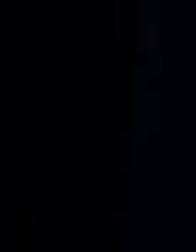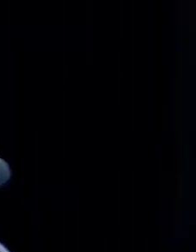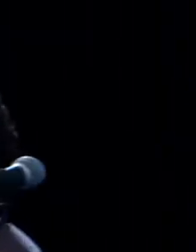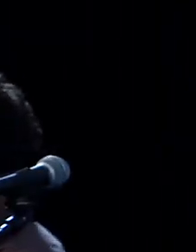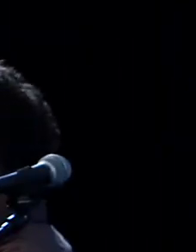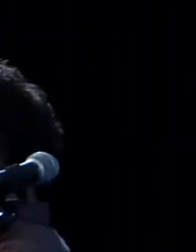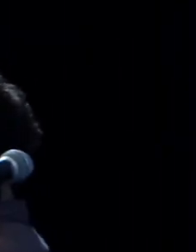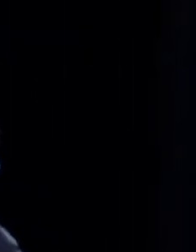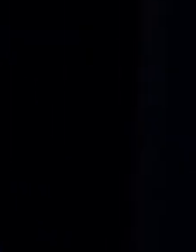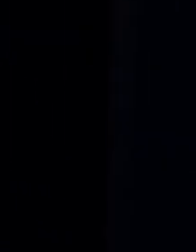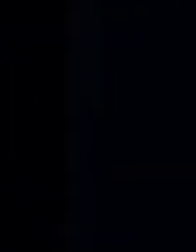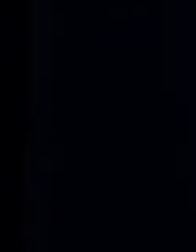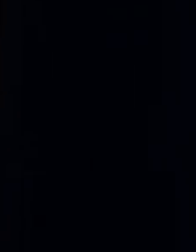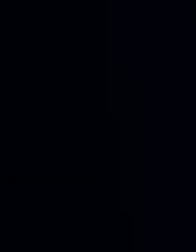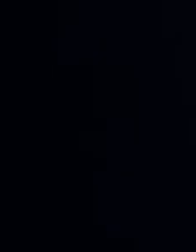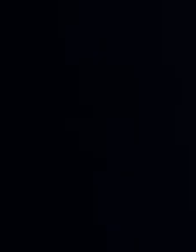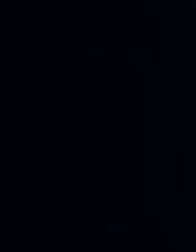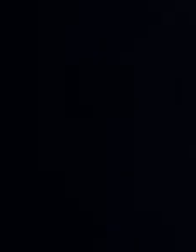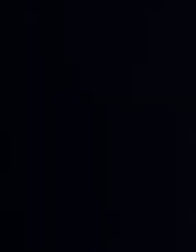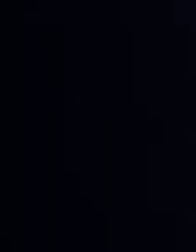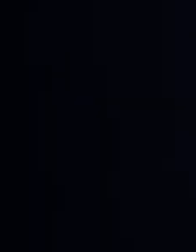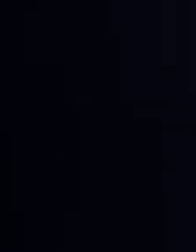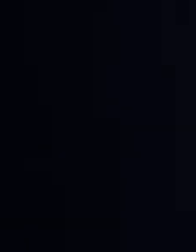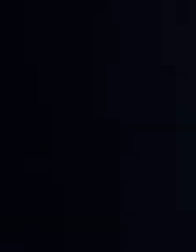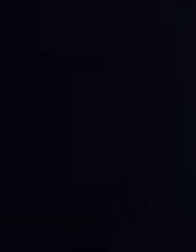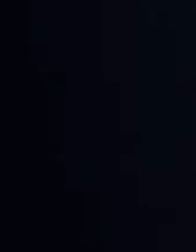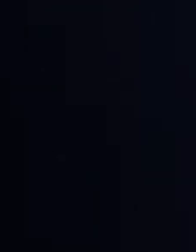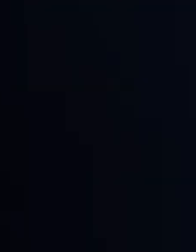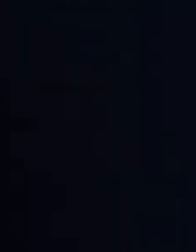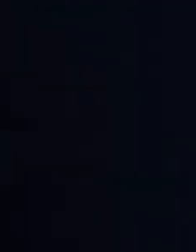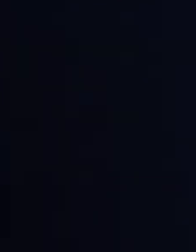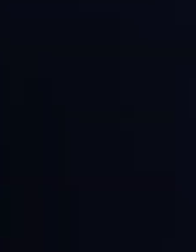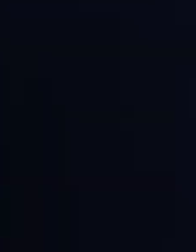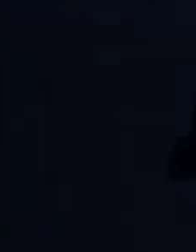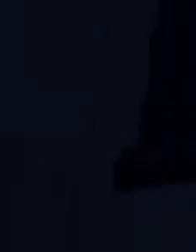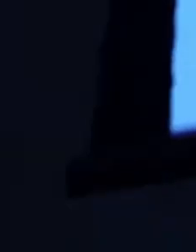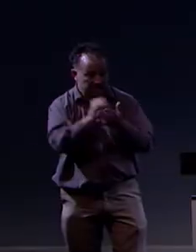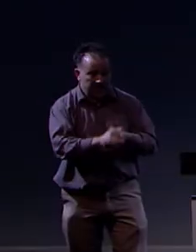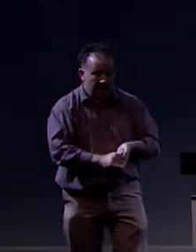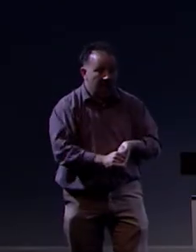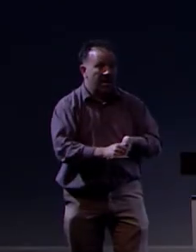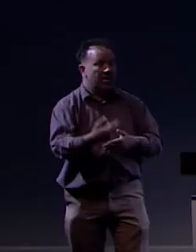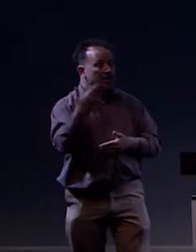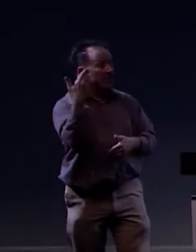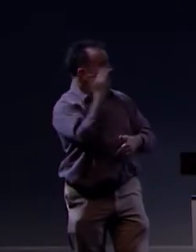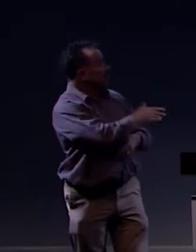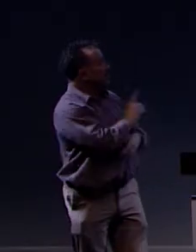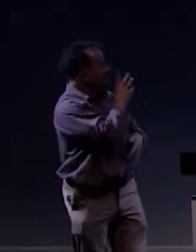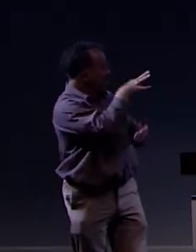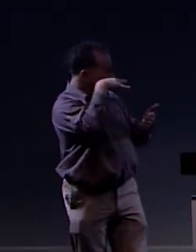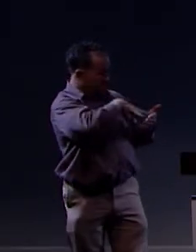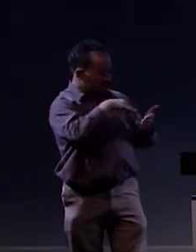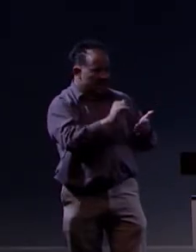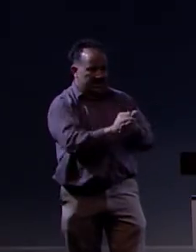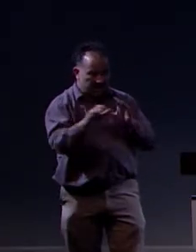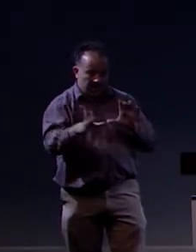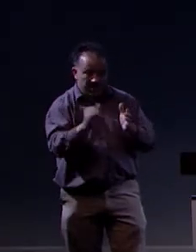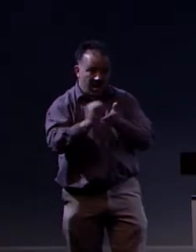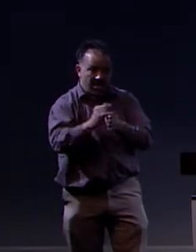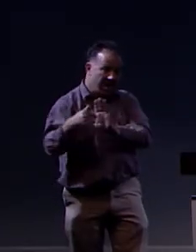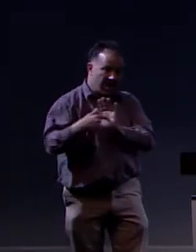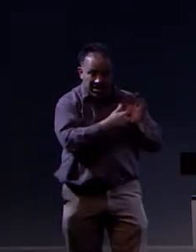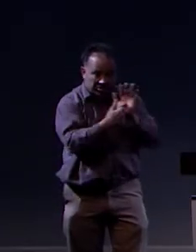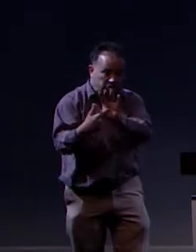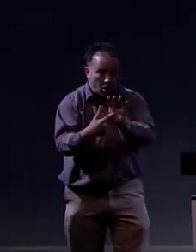So we have to address this issue. And it actually gets much worse than that. So this is actual studies that were done that show